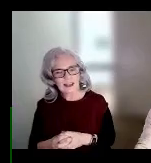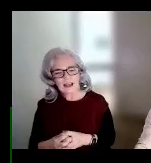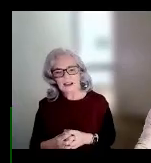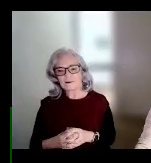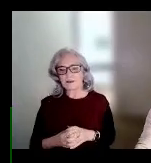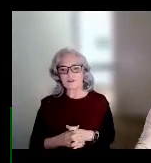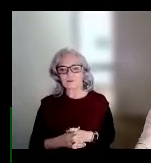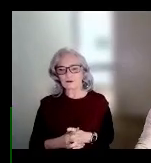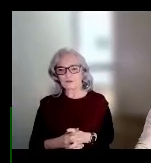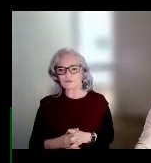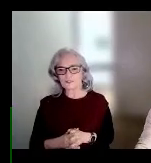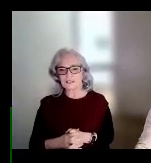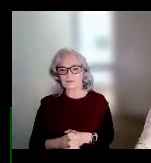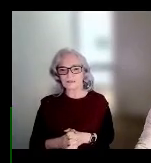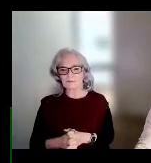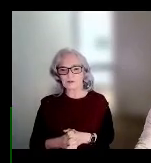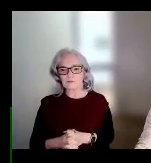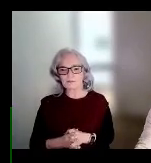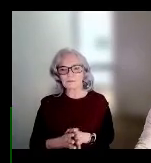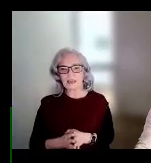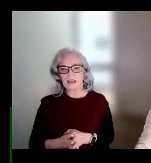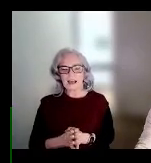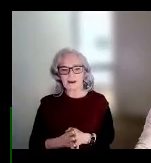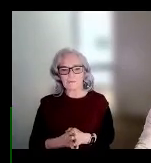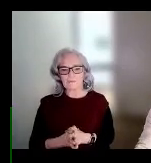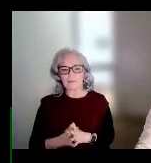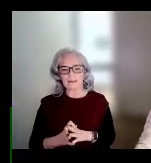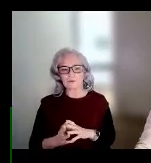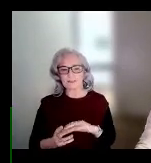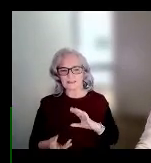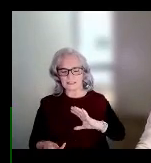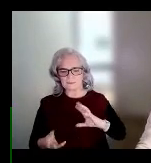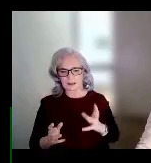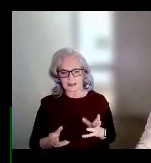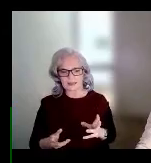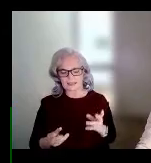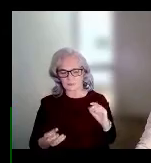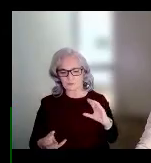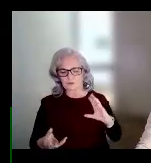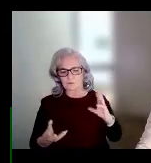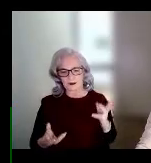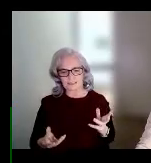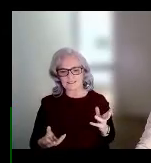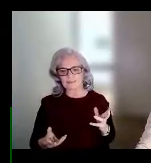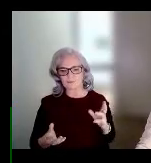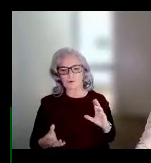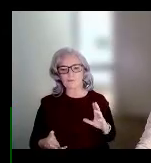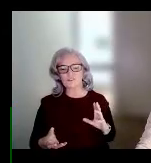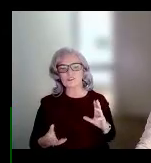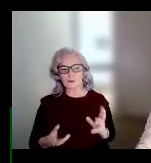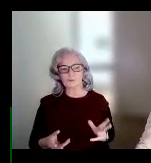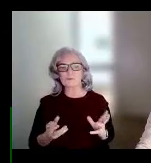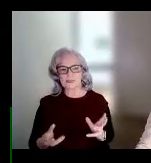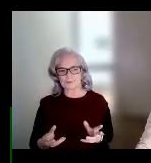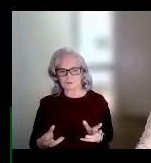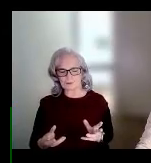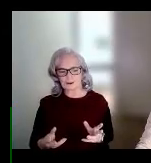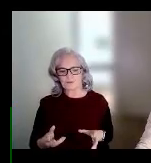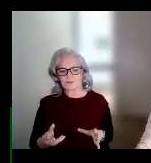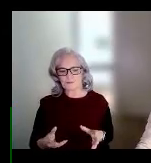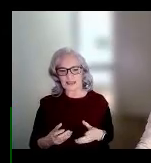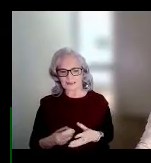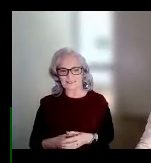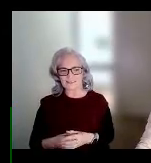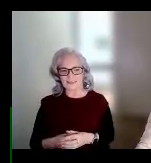Greco and her wonderful team in Melbourne, and looking in part at the barriers, what stops